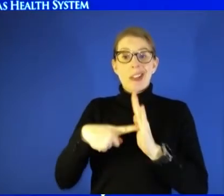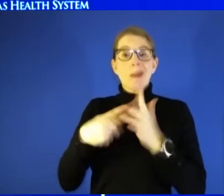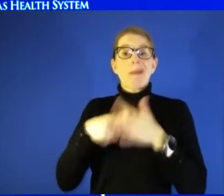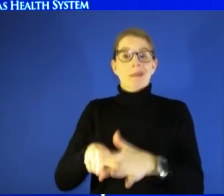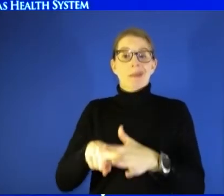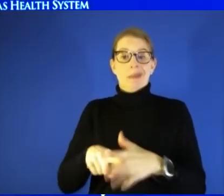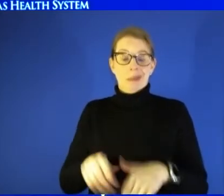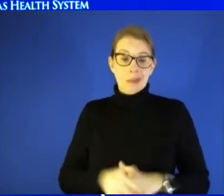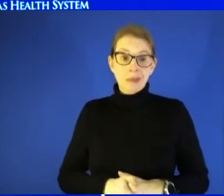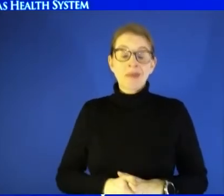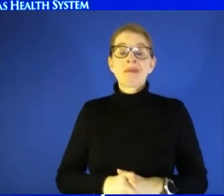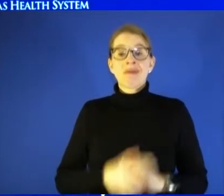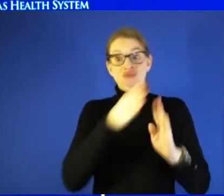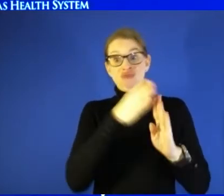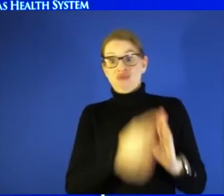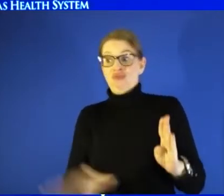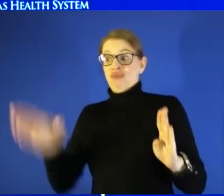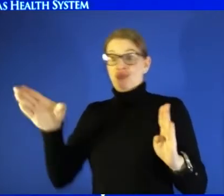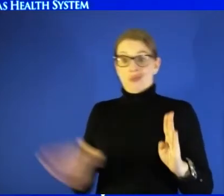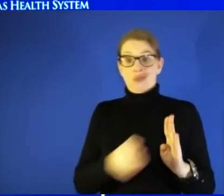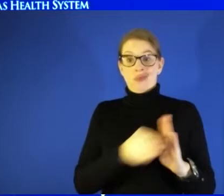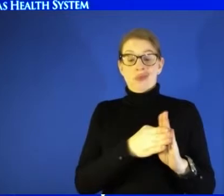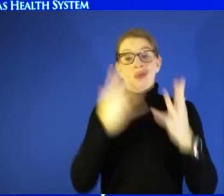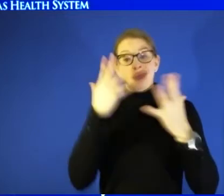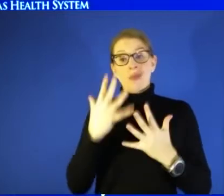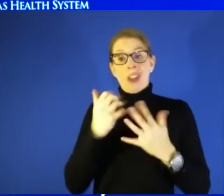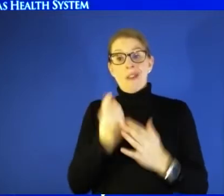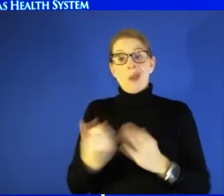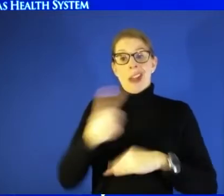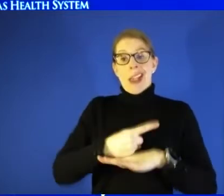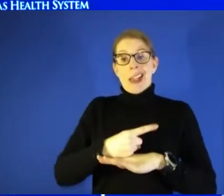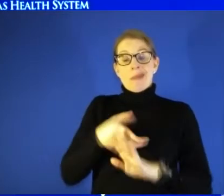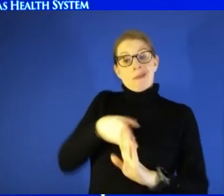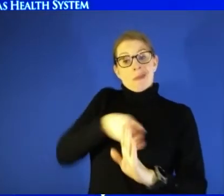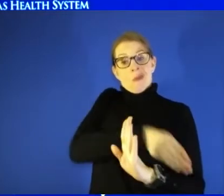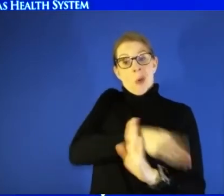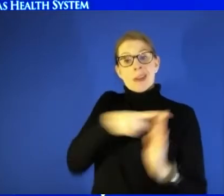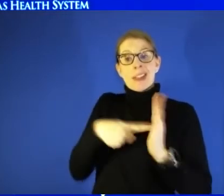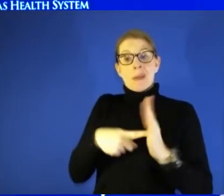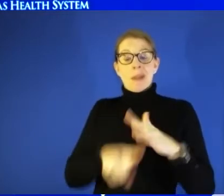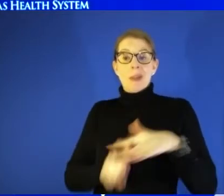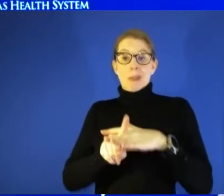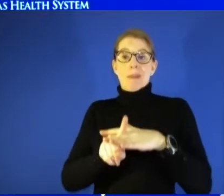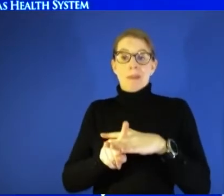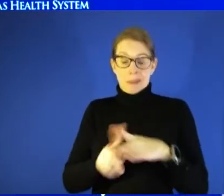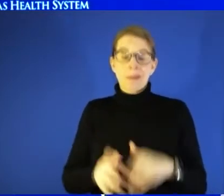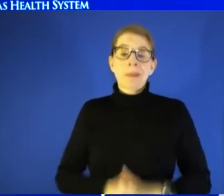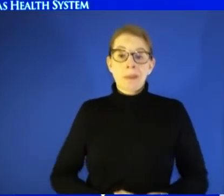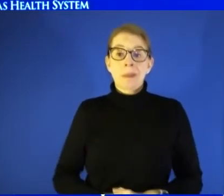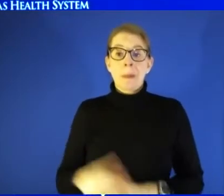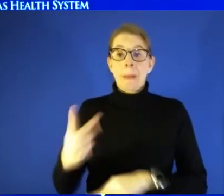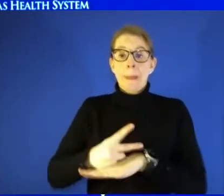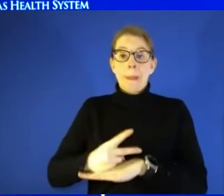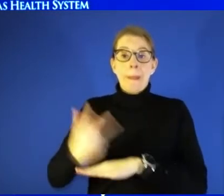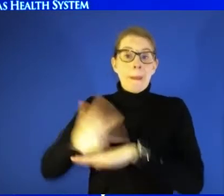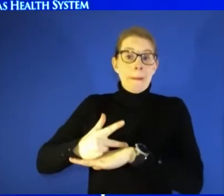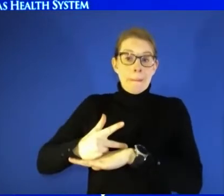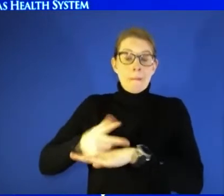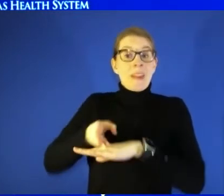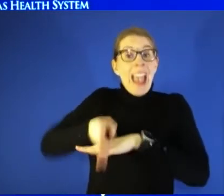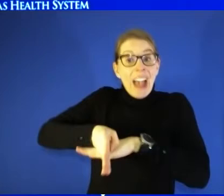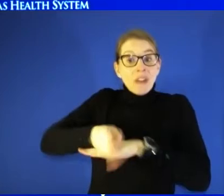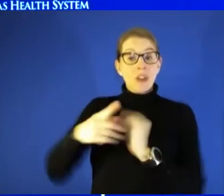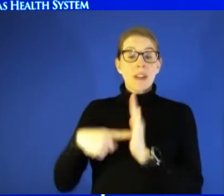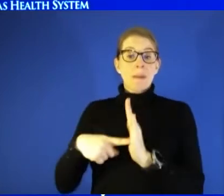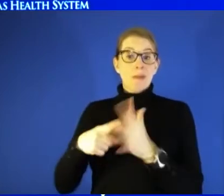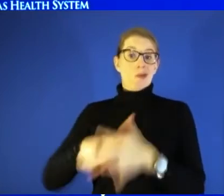large range. Again, unfortunately, it is a couple days prior to symptoms. 2 to 3 days after symptoms start